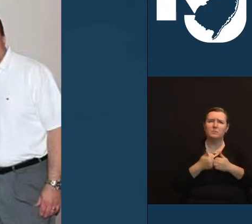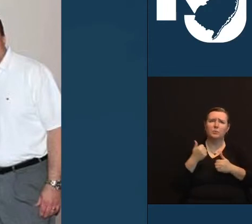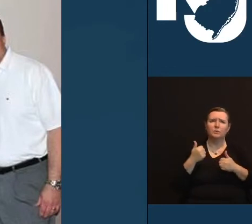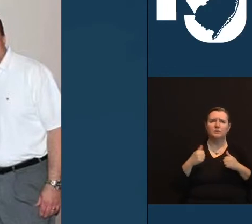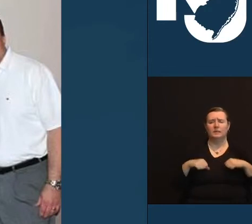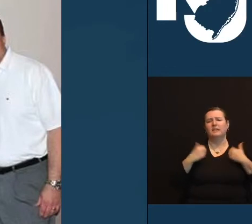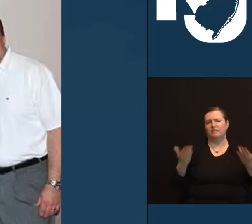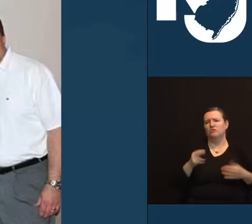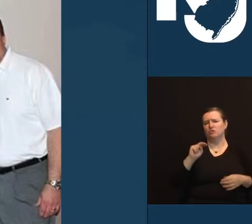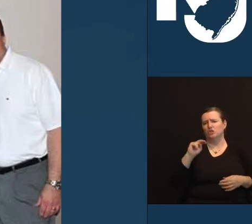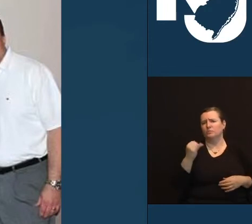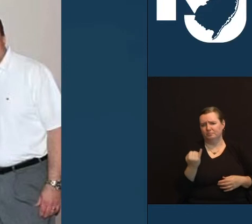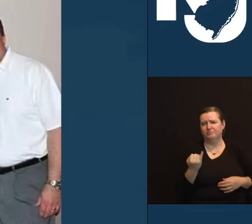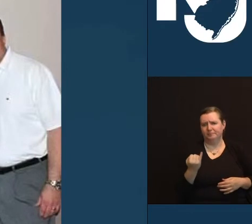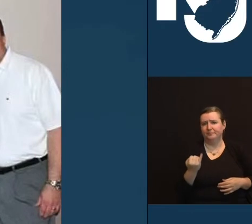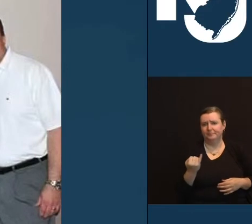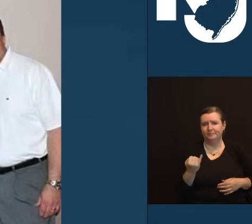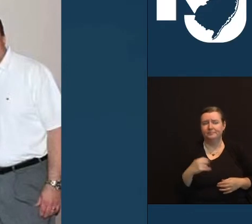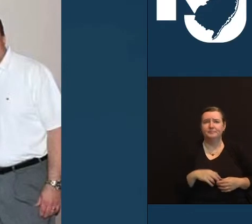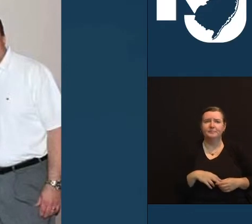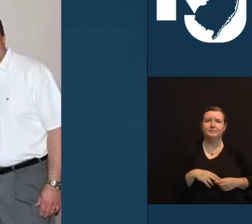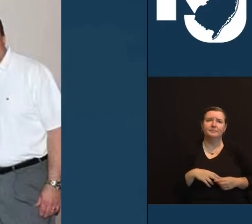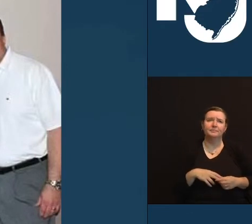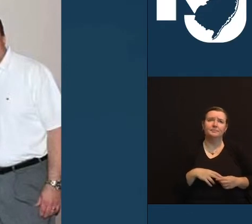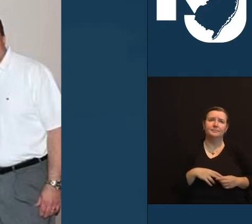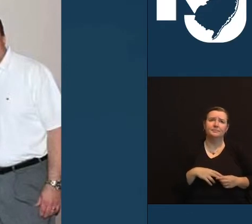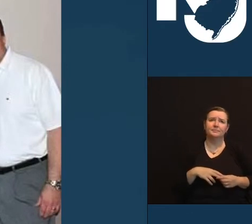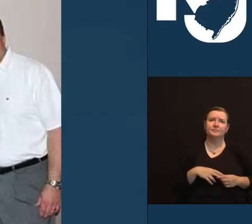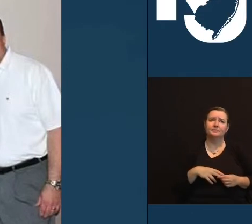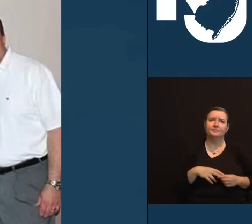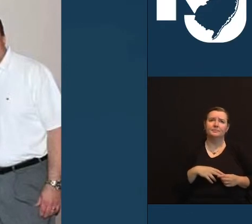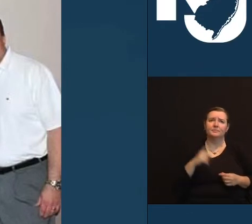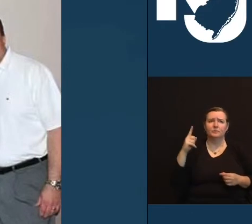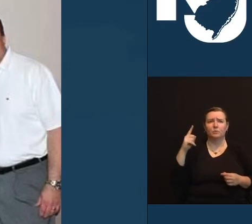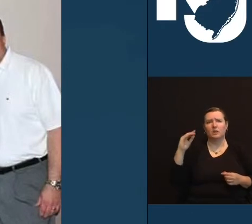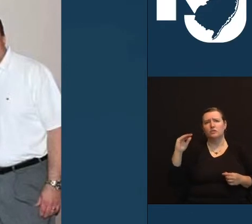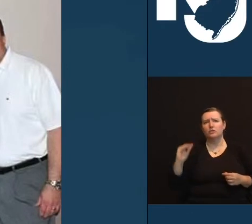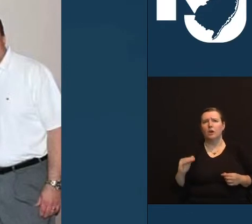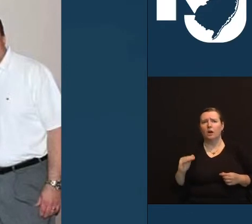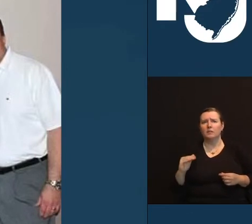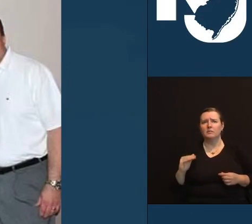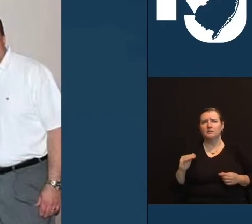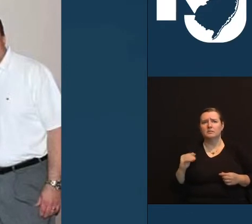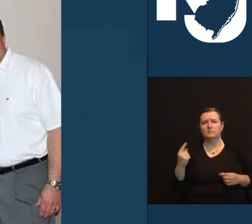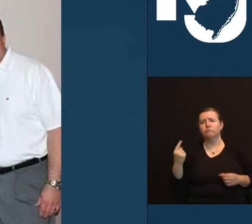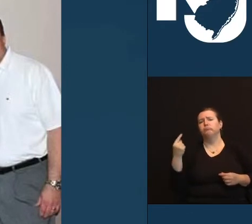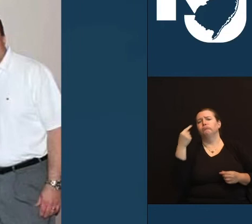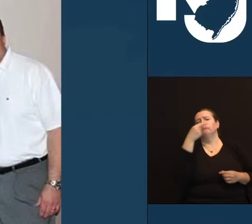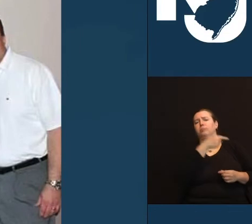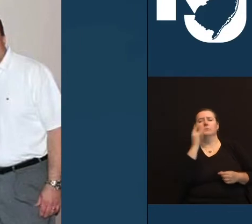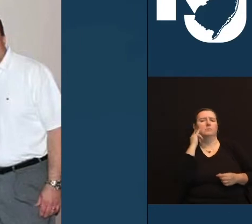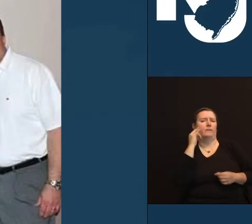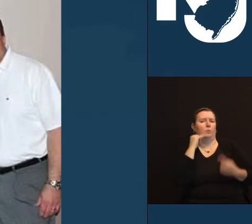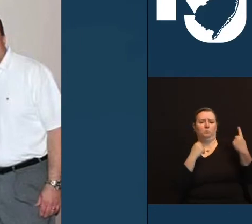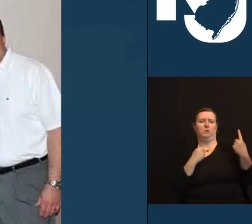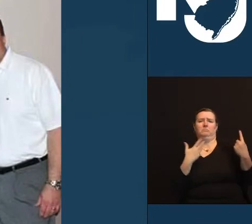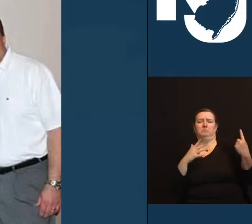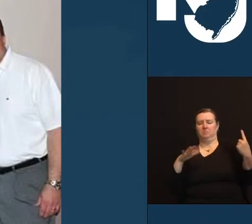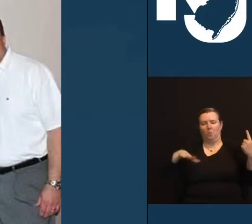and Kearney and Carlstadt, but she's got a child also out in Palm Springs, California. May God bless